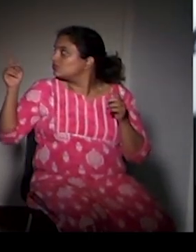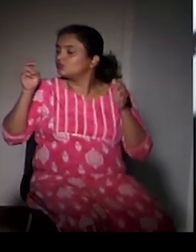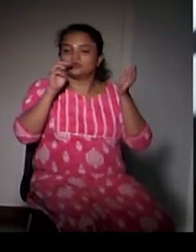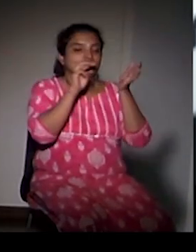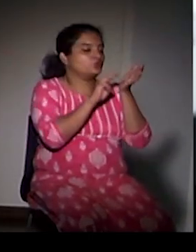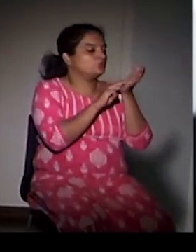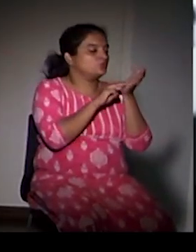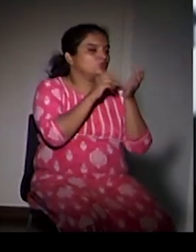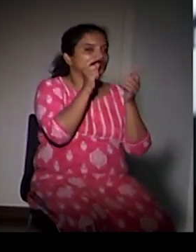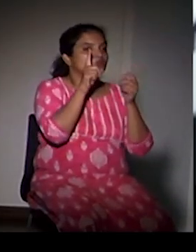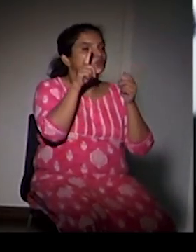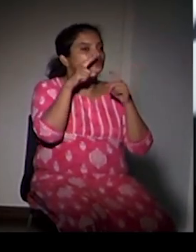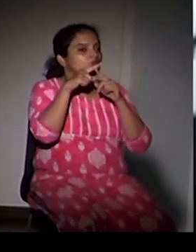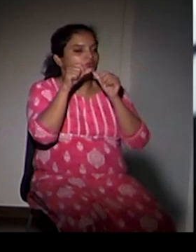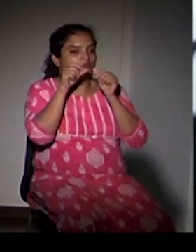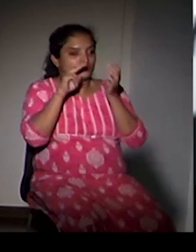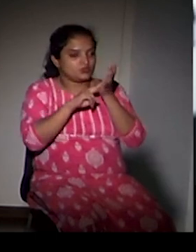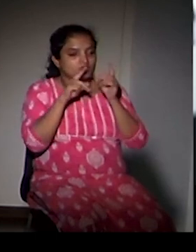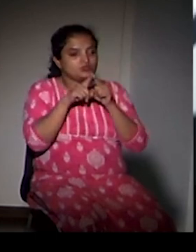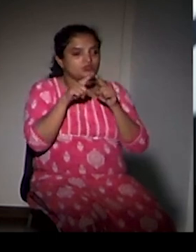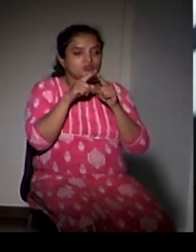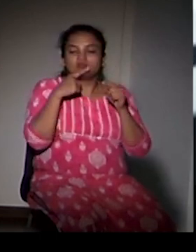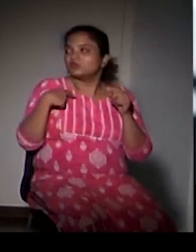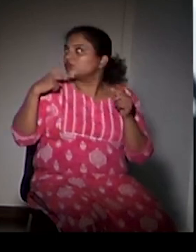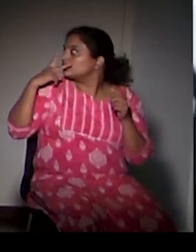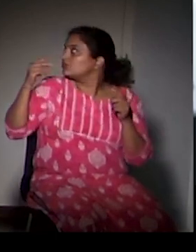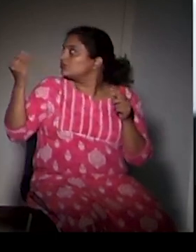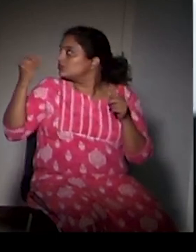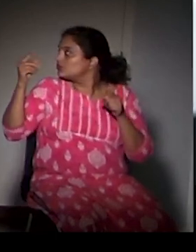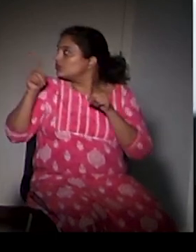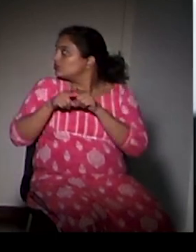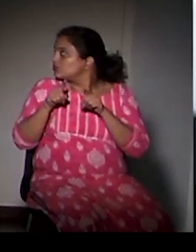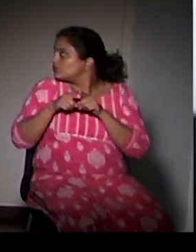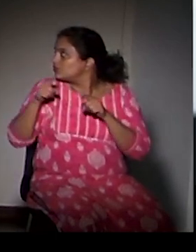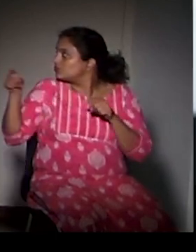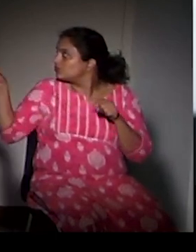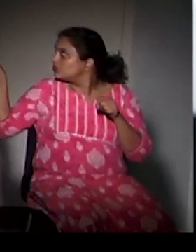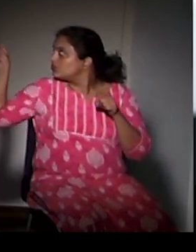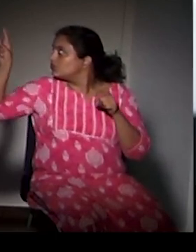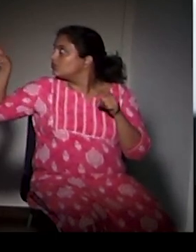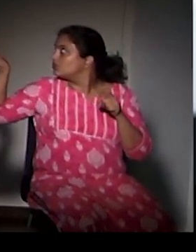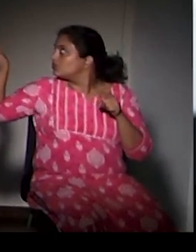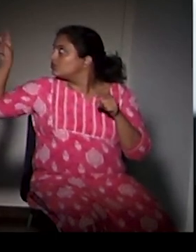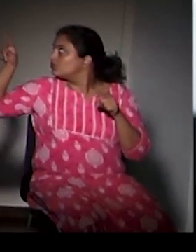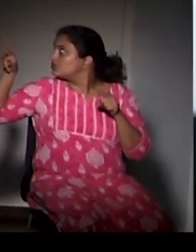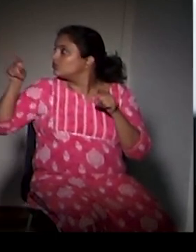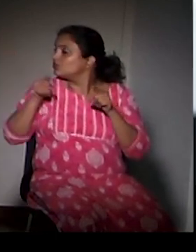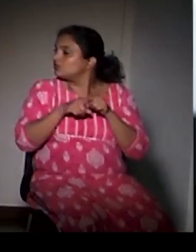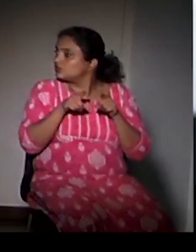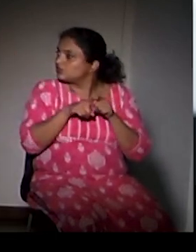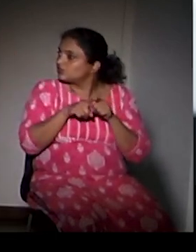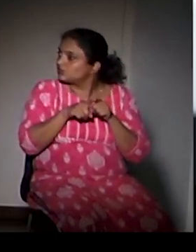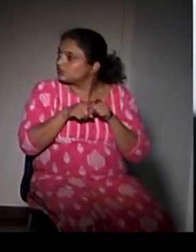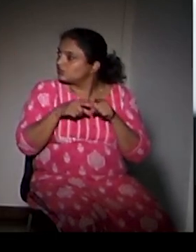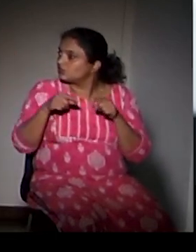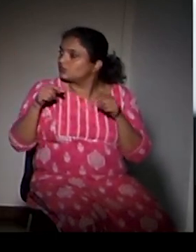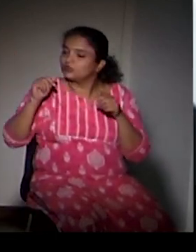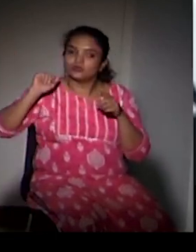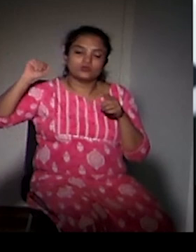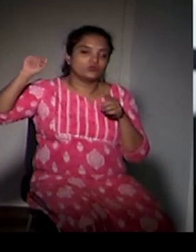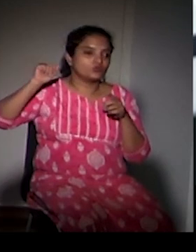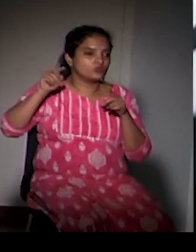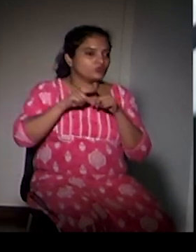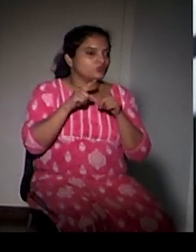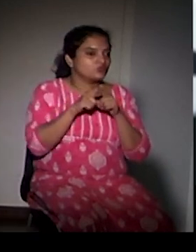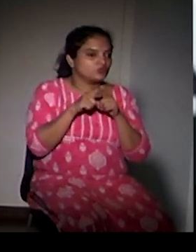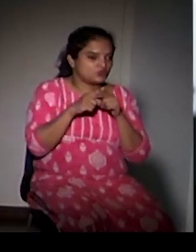more elaborate, but again, as I was saying, you can't be sure these tiles are all probably almost all quite